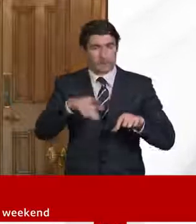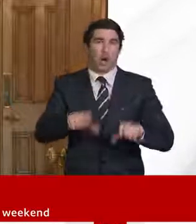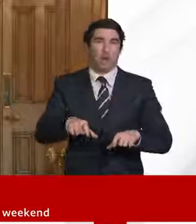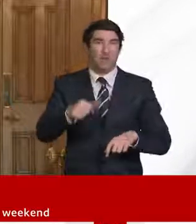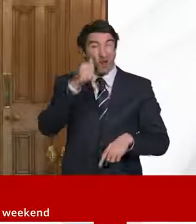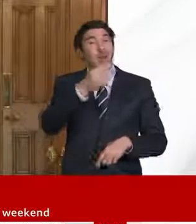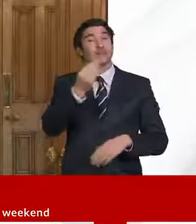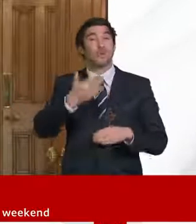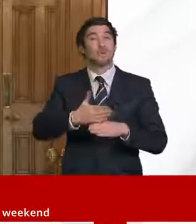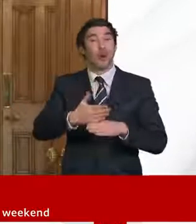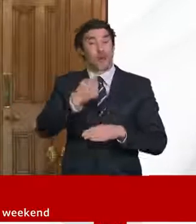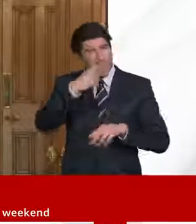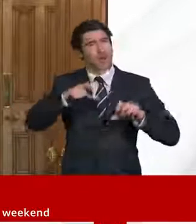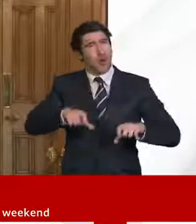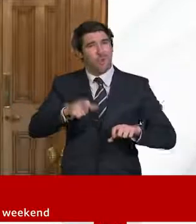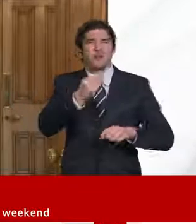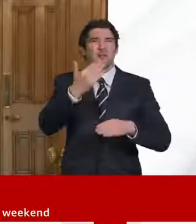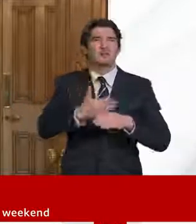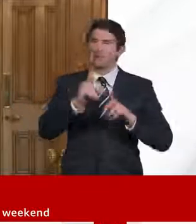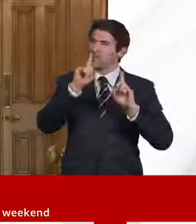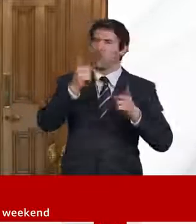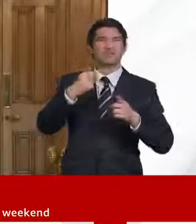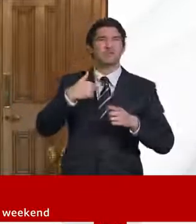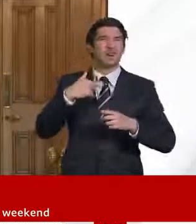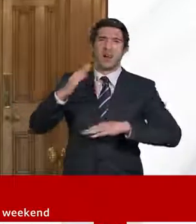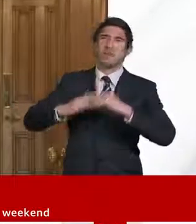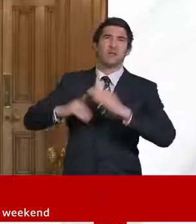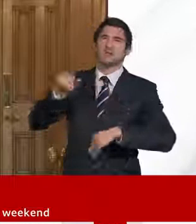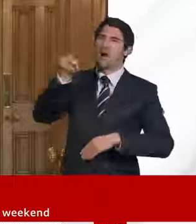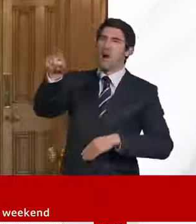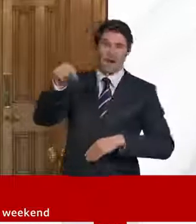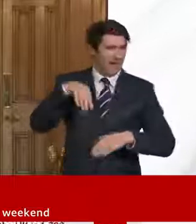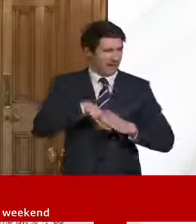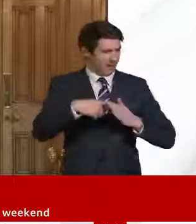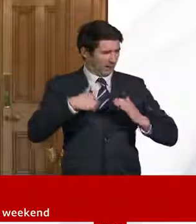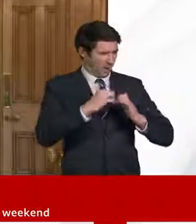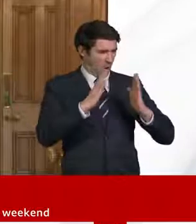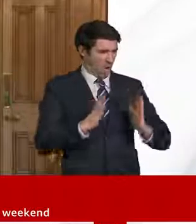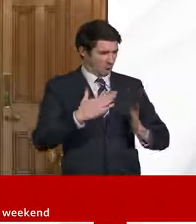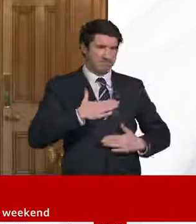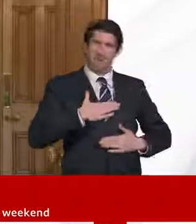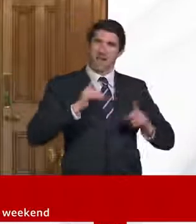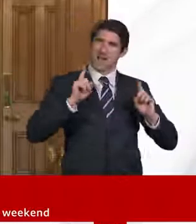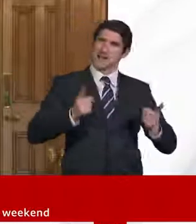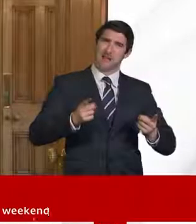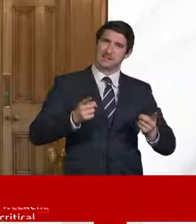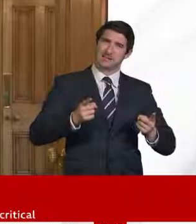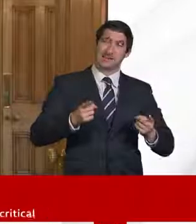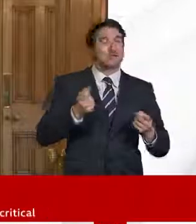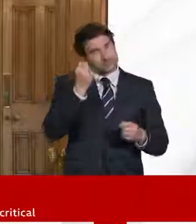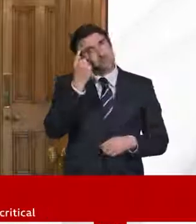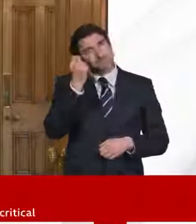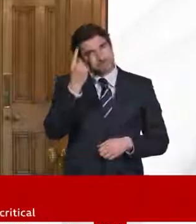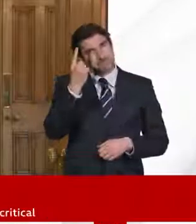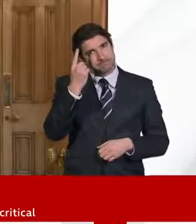than others. But there are people who are going to work in construction and in manufacturing and in food production and supply who